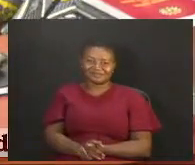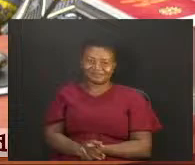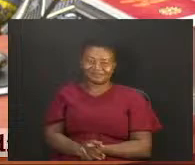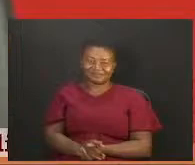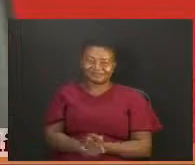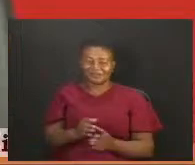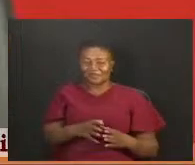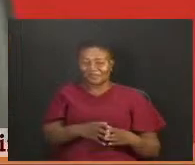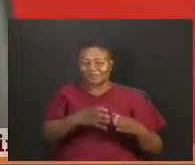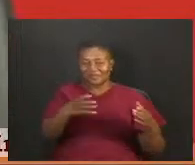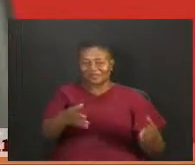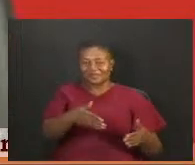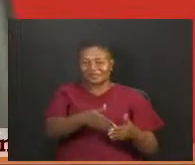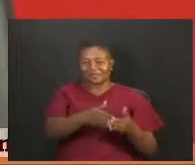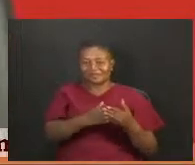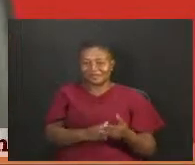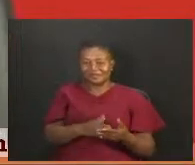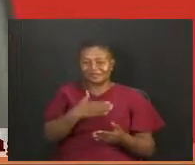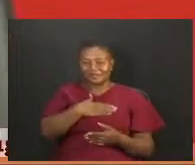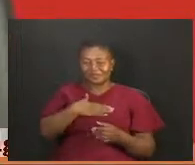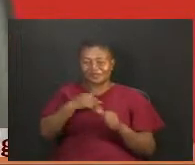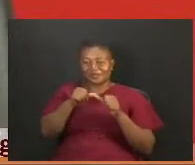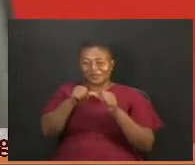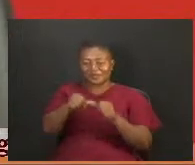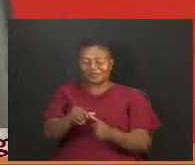Majority Leader, you may now go on.